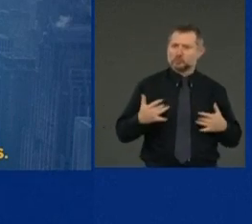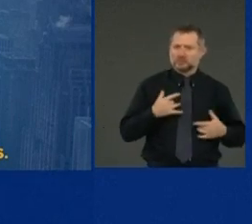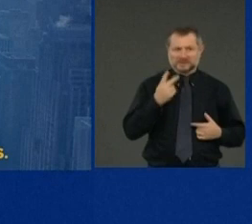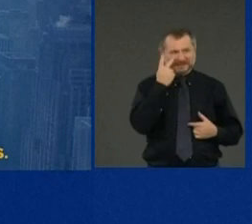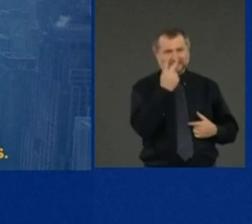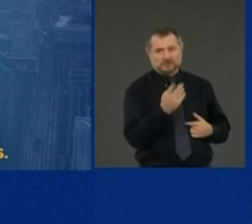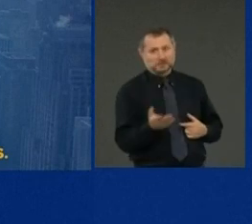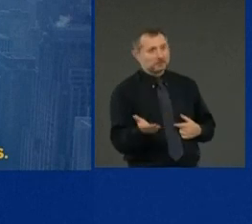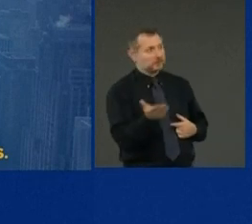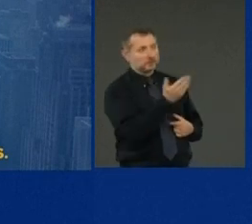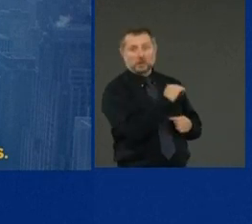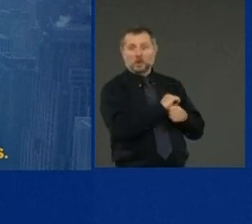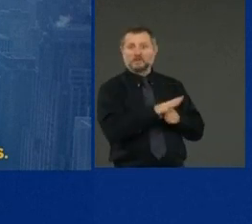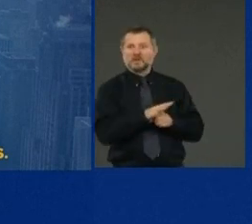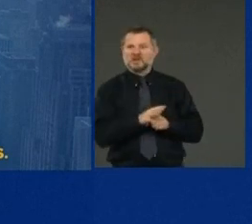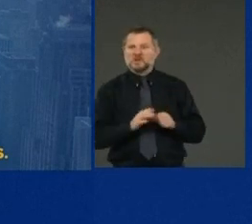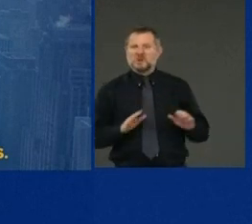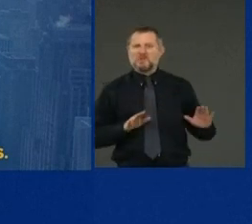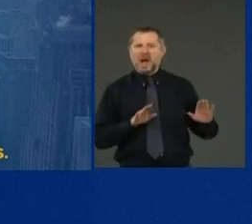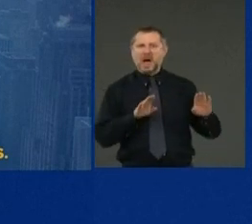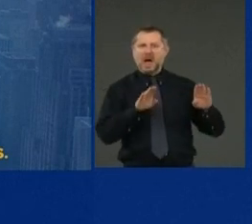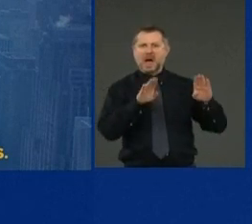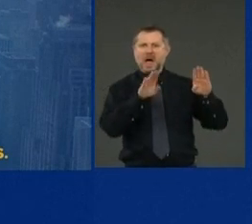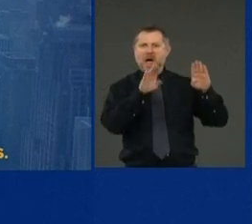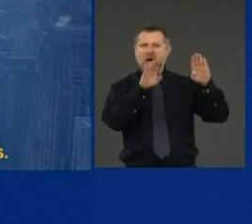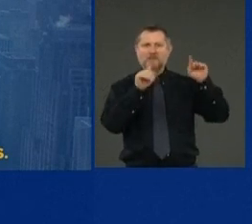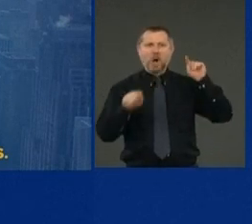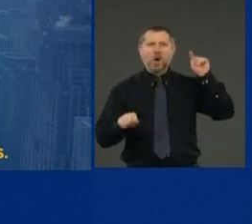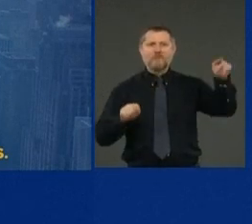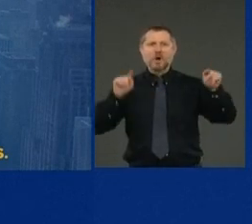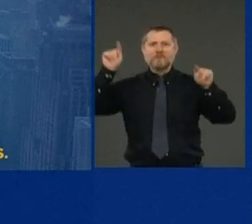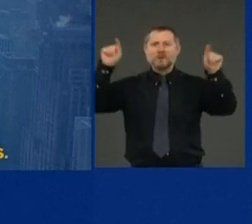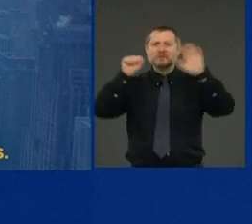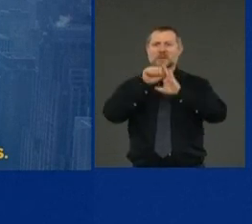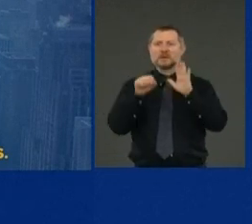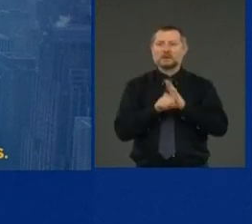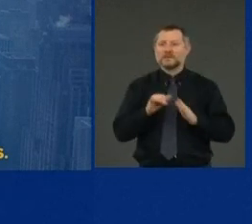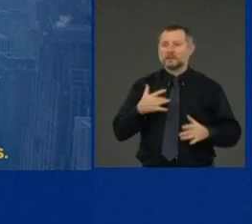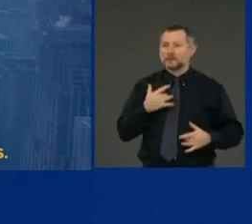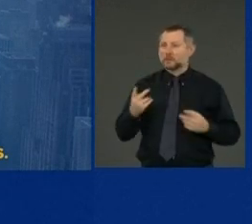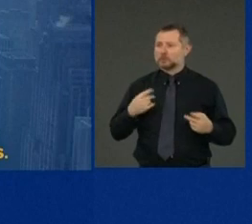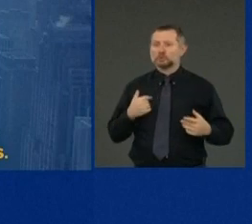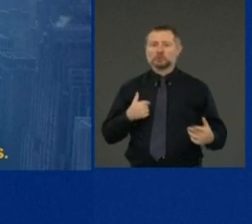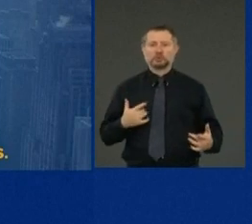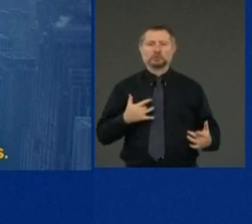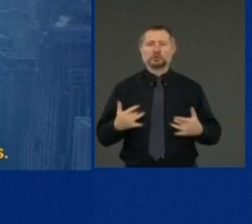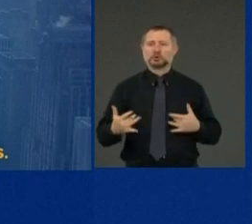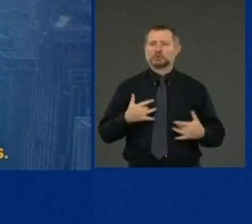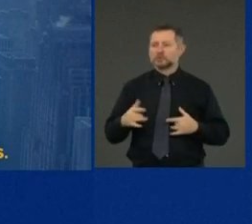go up across this country. Concerns me that you see other states going up.